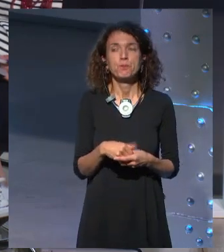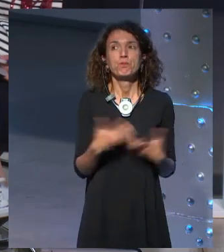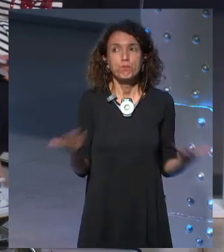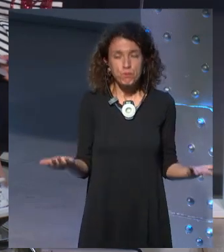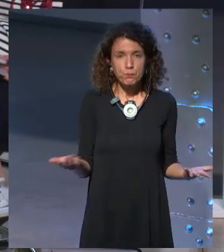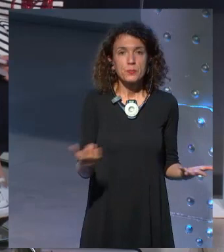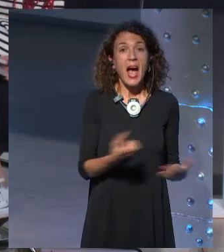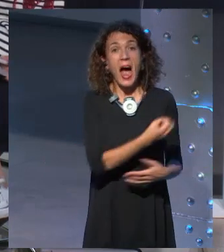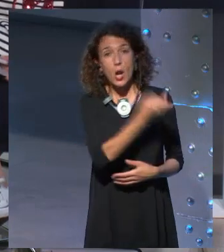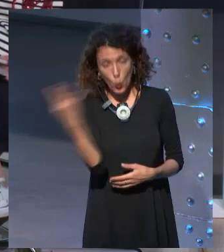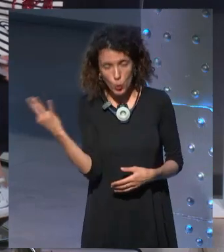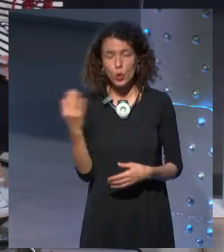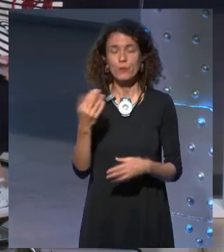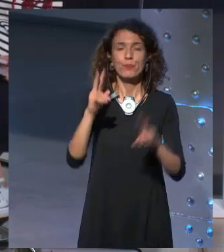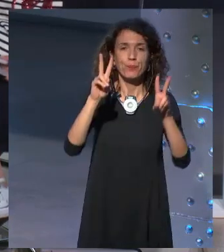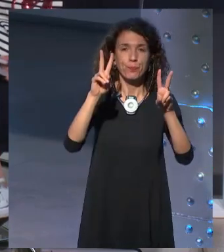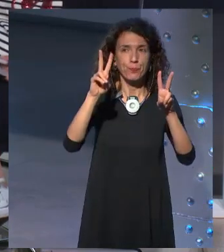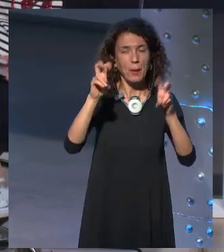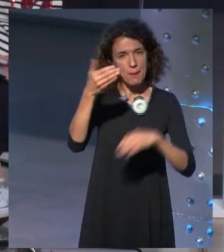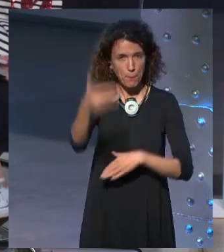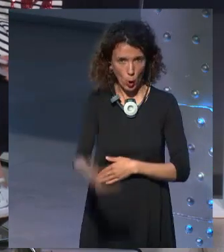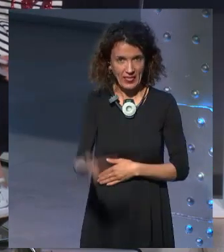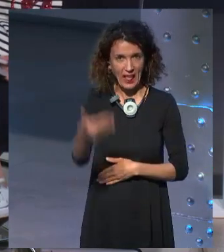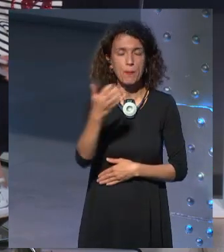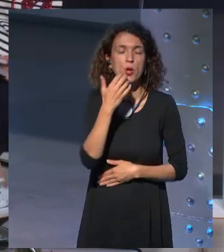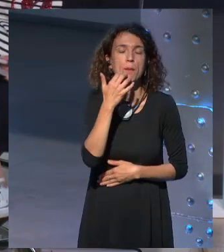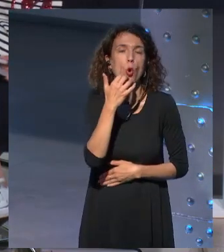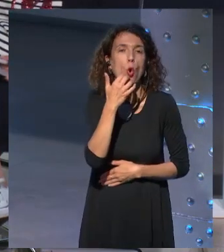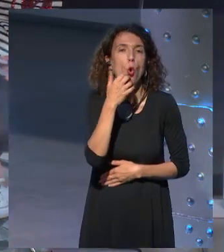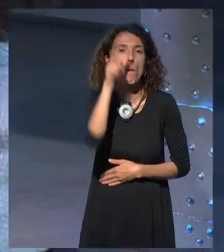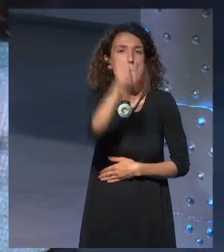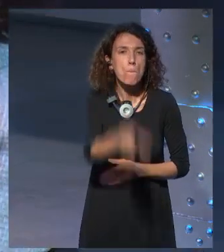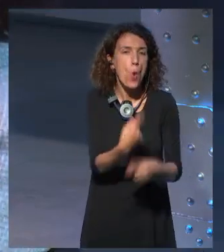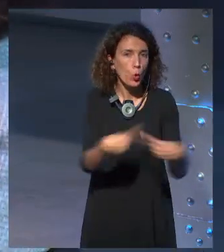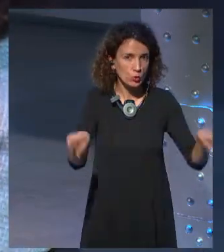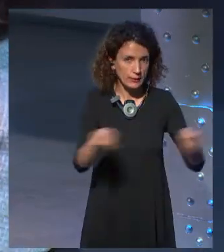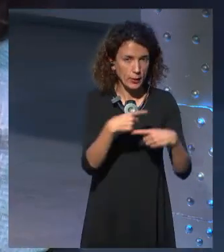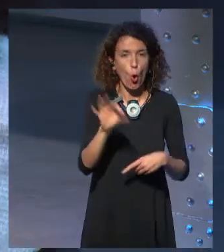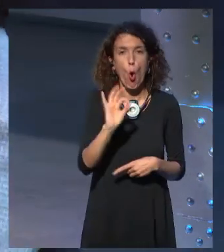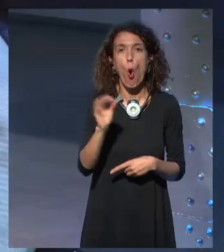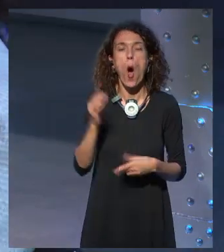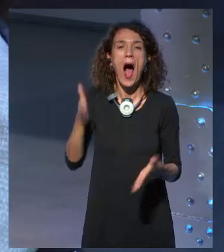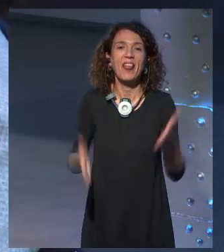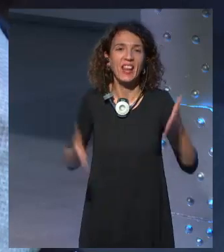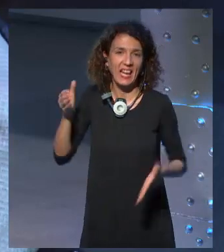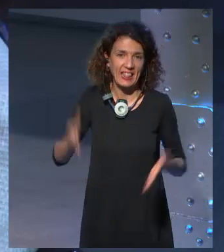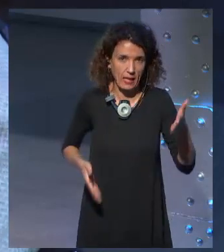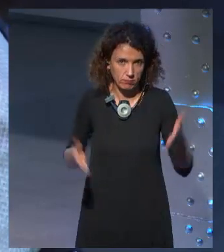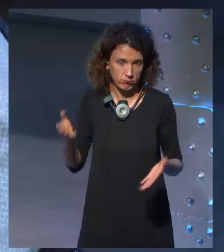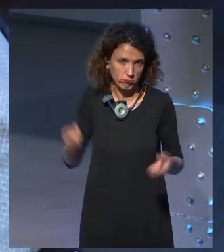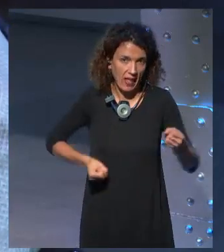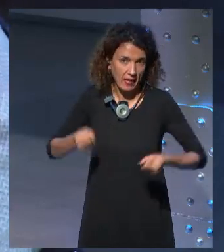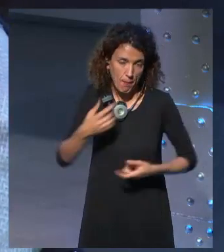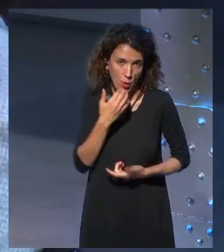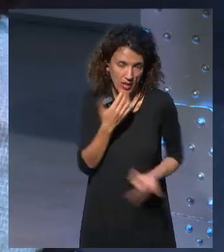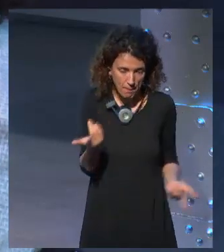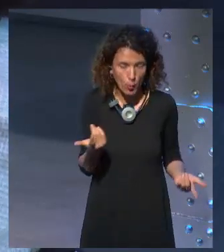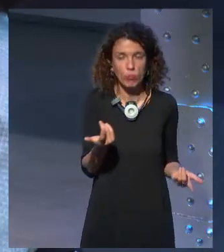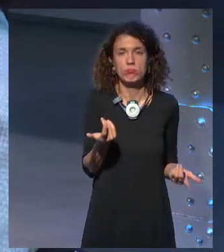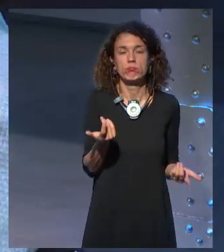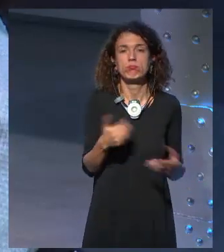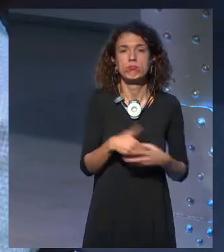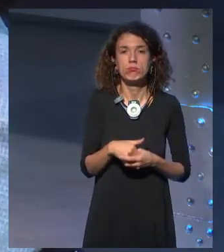Think about a musician or think about an athlete. They're never, and I will confess that I sort of spent